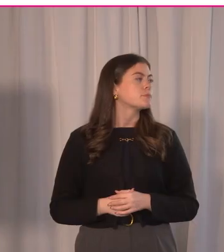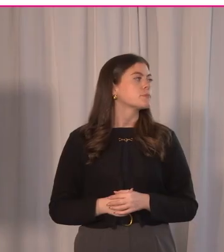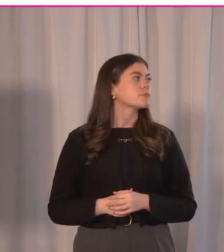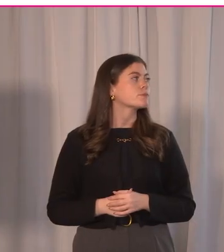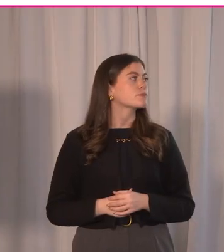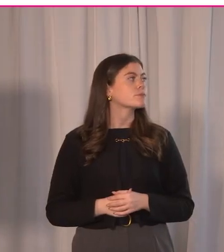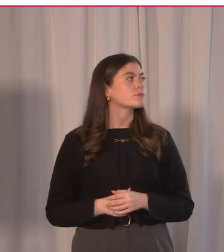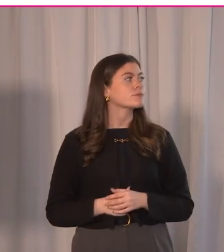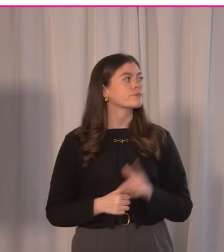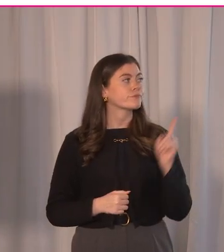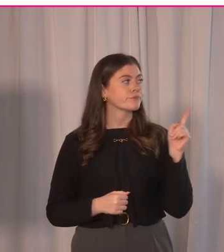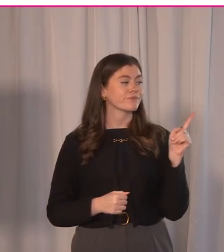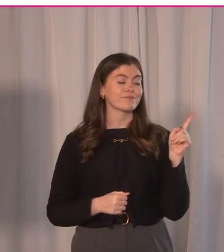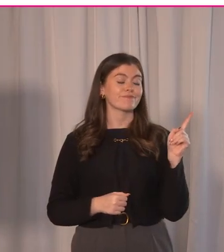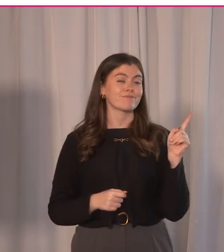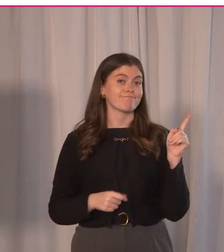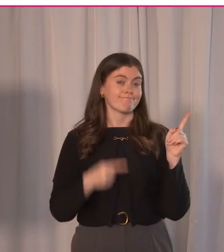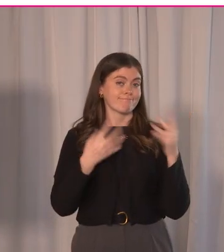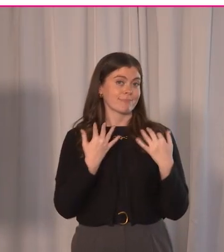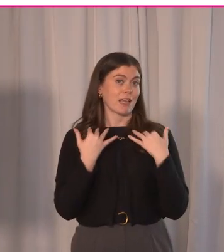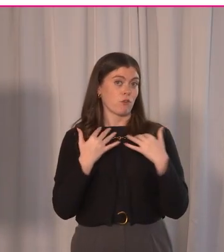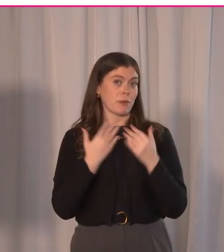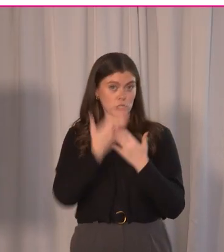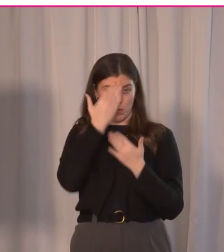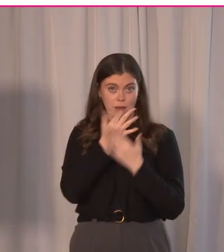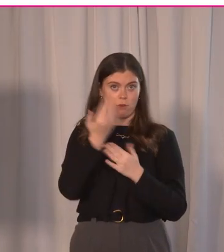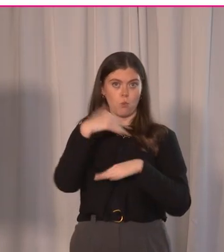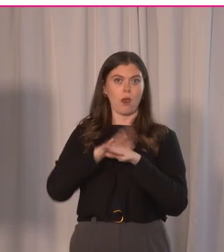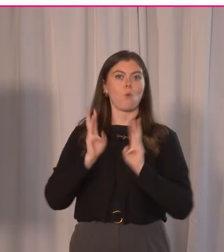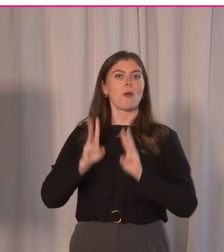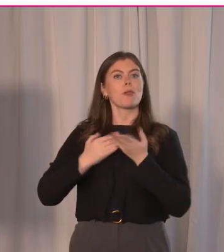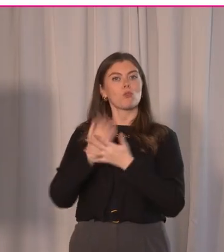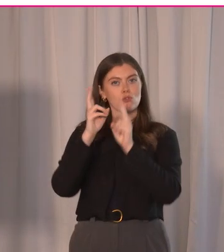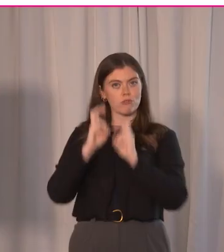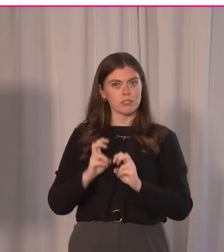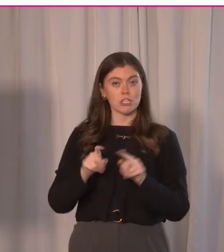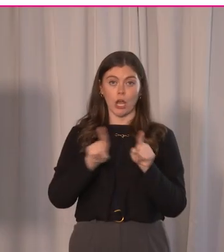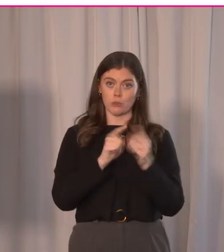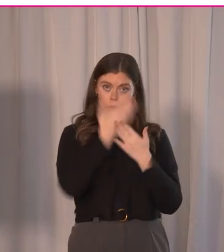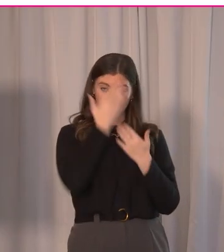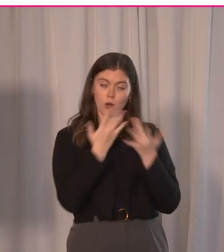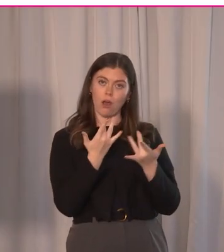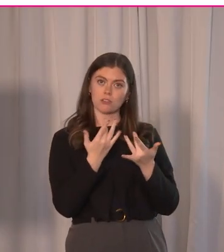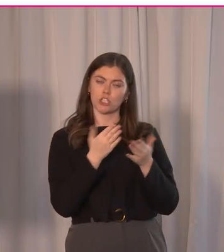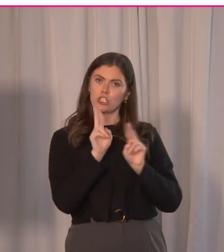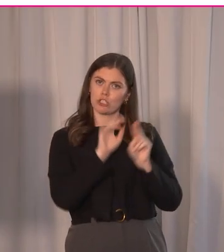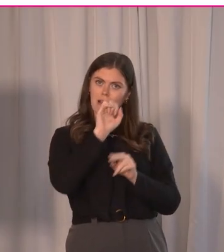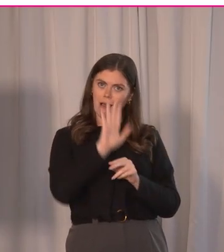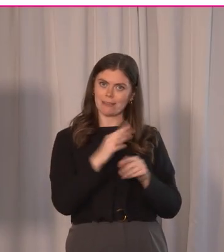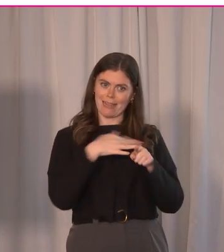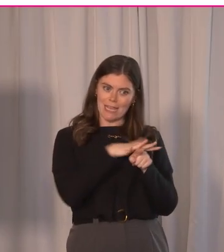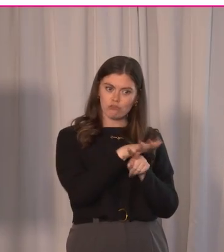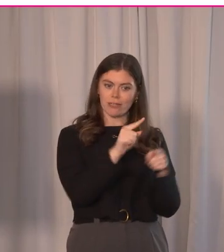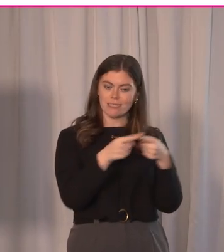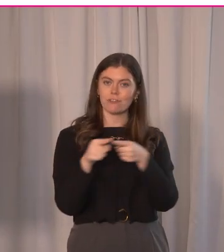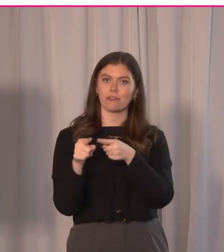That's what we learned from women for this study. We also learned that we should integrate Irish Sign Language into other resources that we